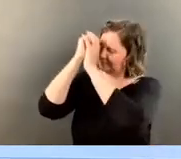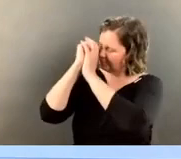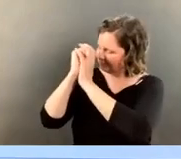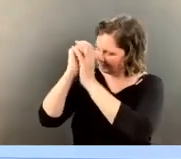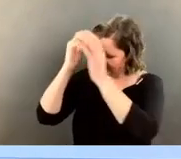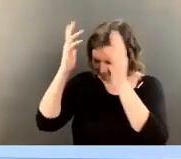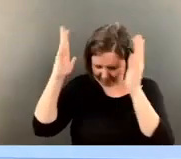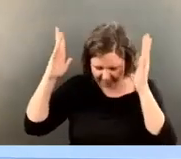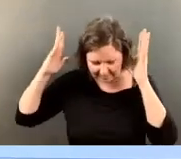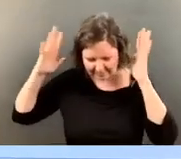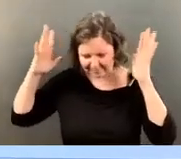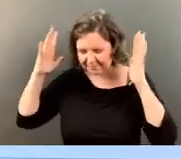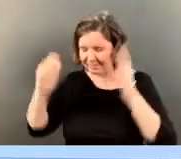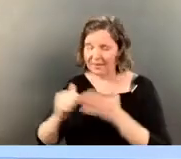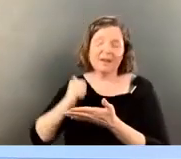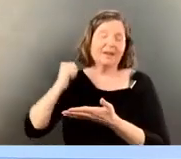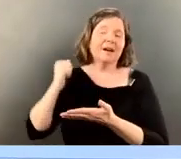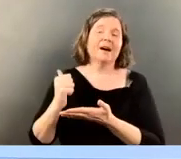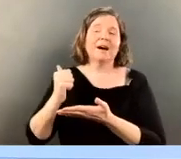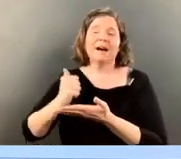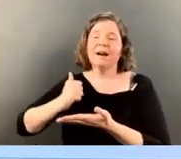amen.